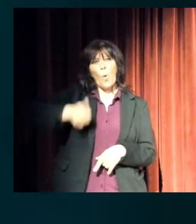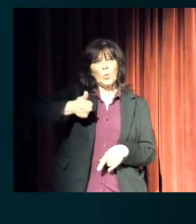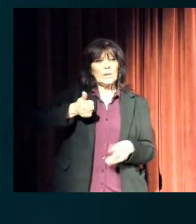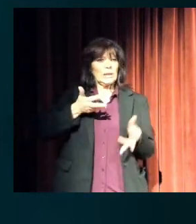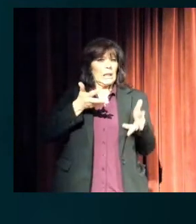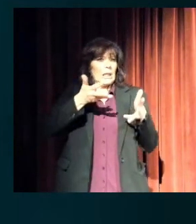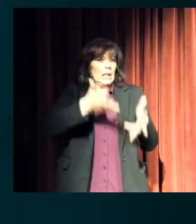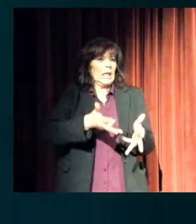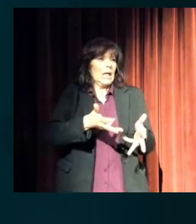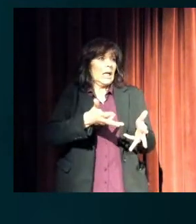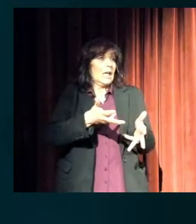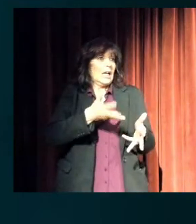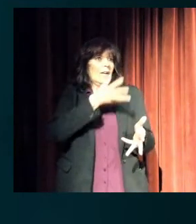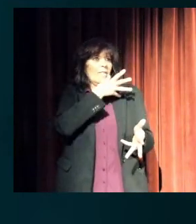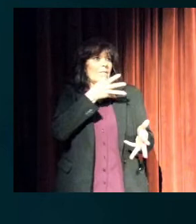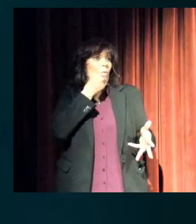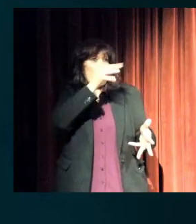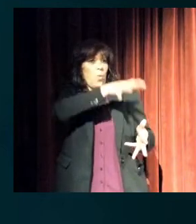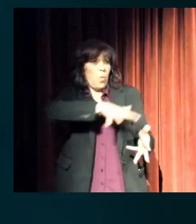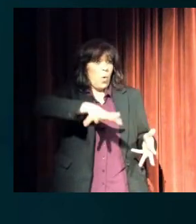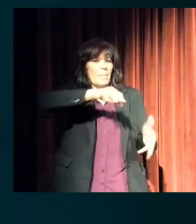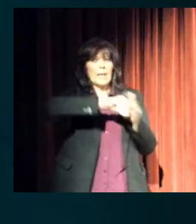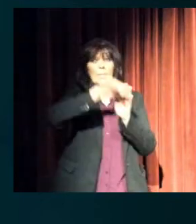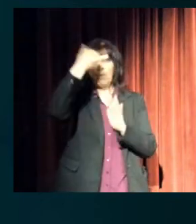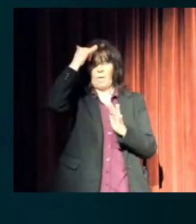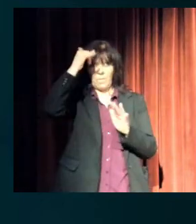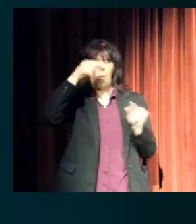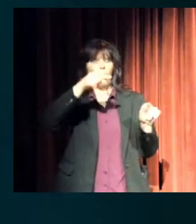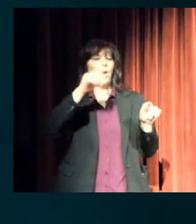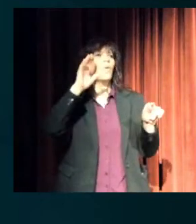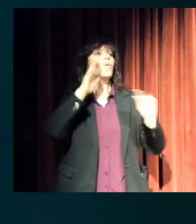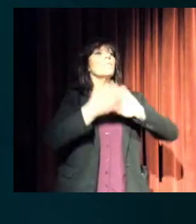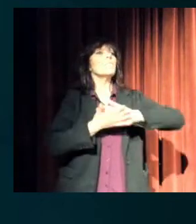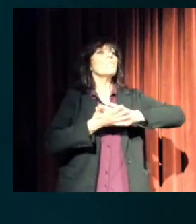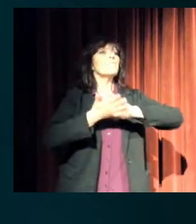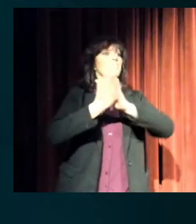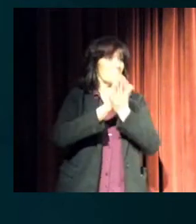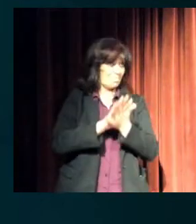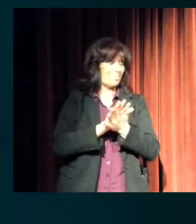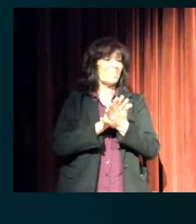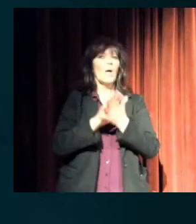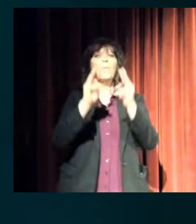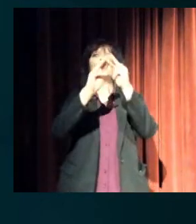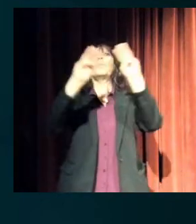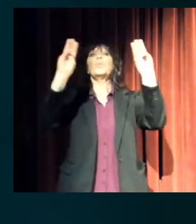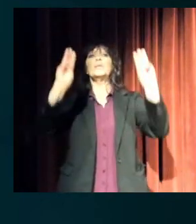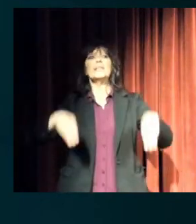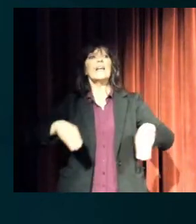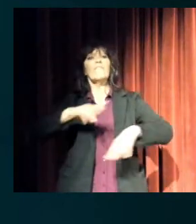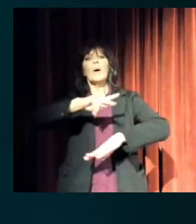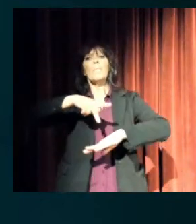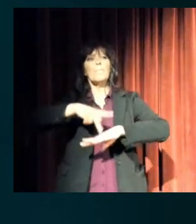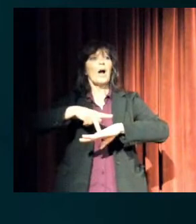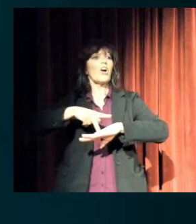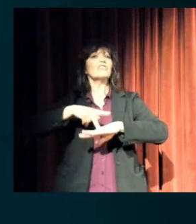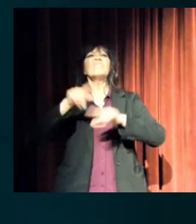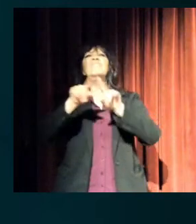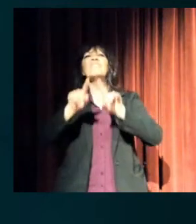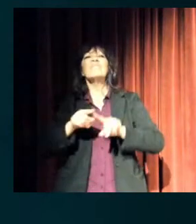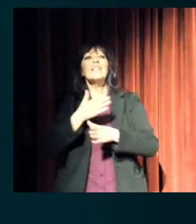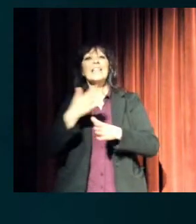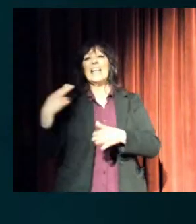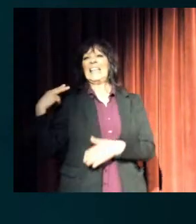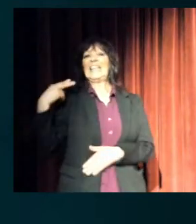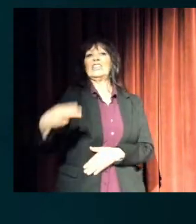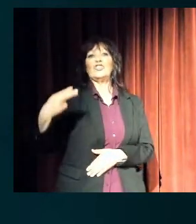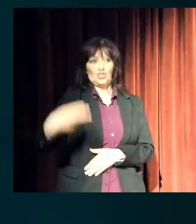remaining farm homestead in Buffalo, and it will soon be turned into a museum of Parks Department artifacts